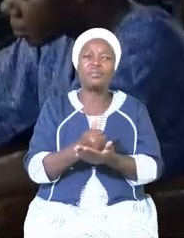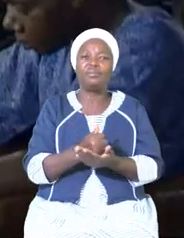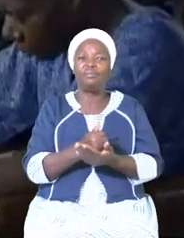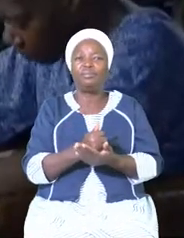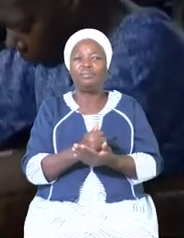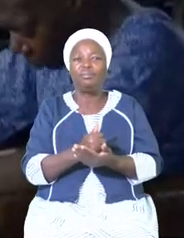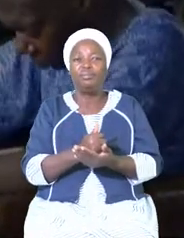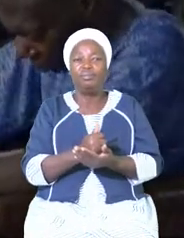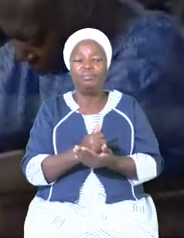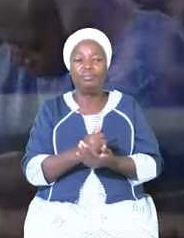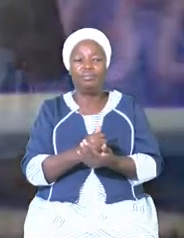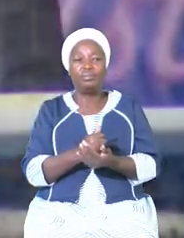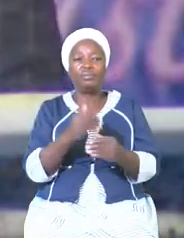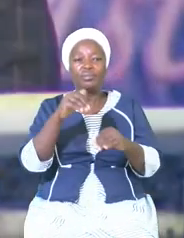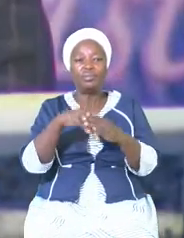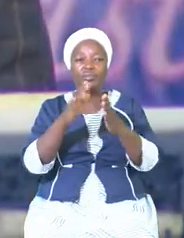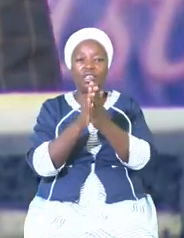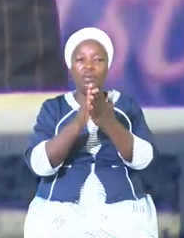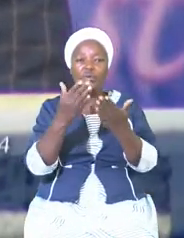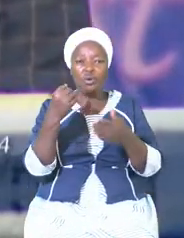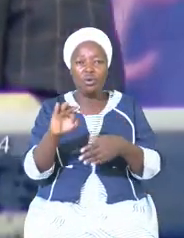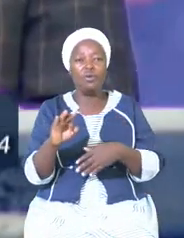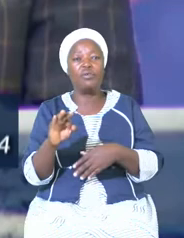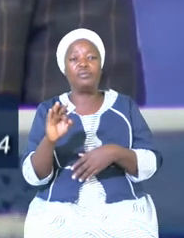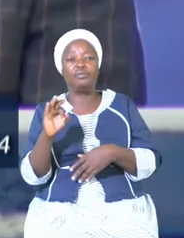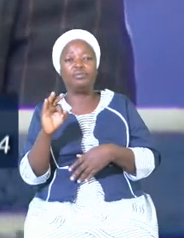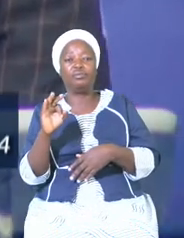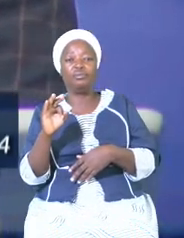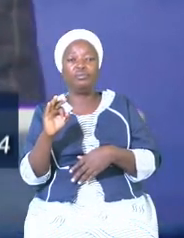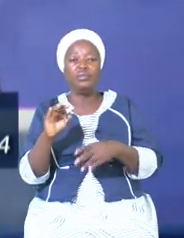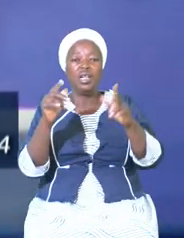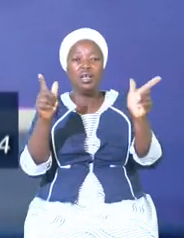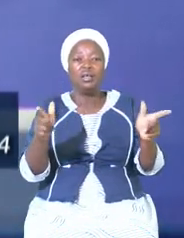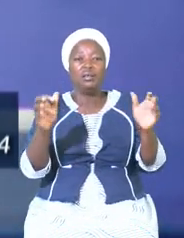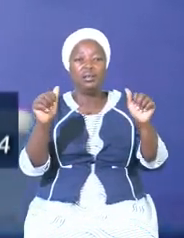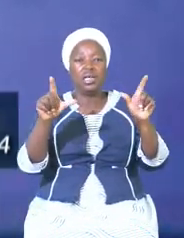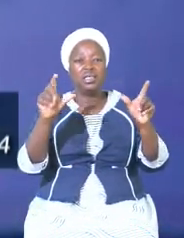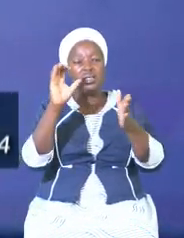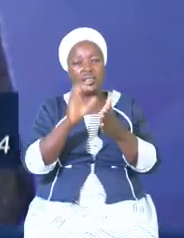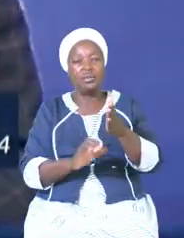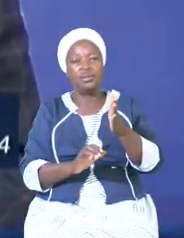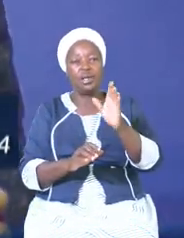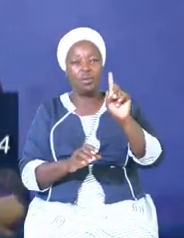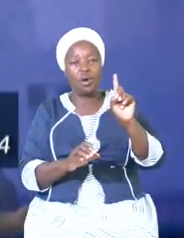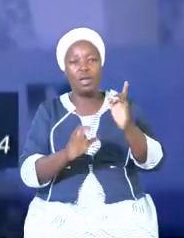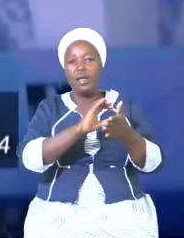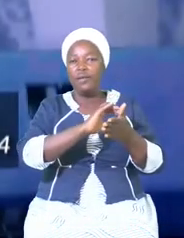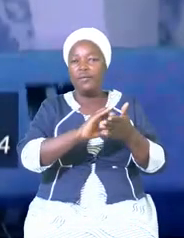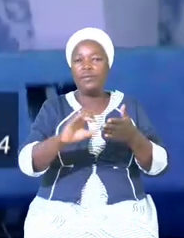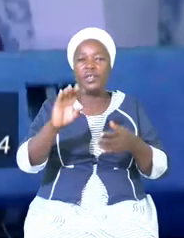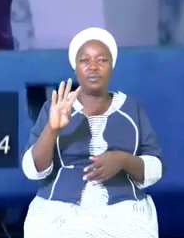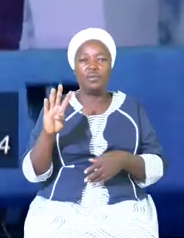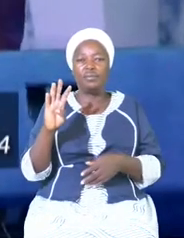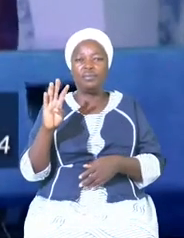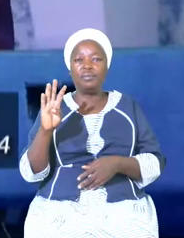Galatians chapter 1, I'm reading from verse 4. Galatians chapter 1, we're looking at verse 4.